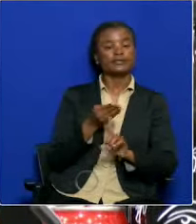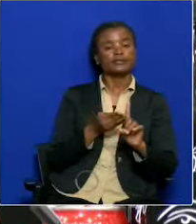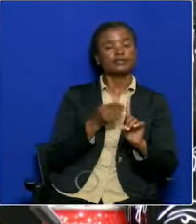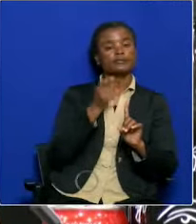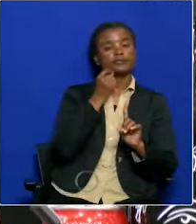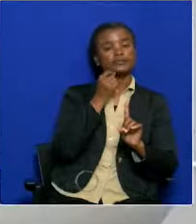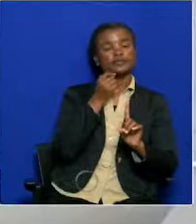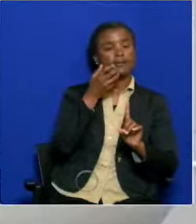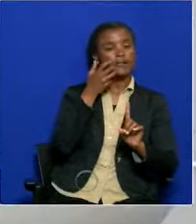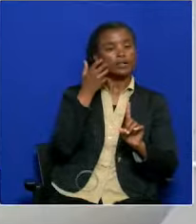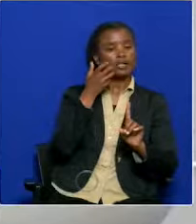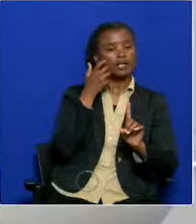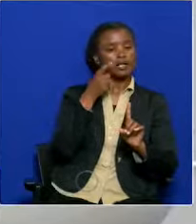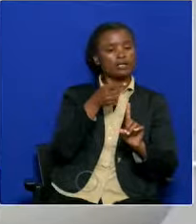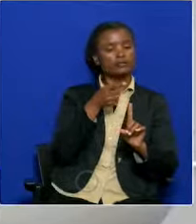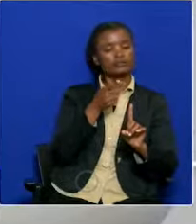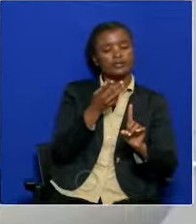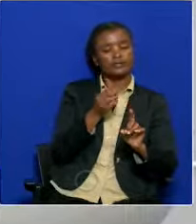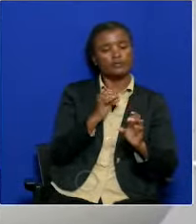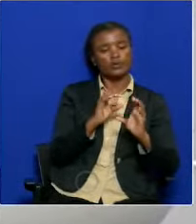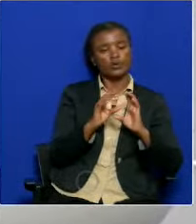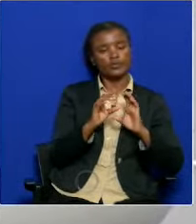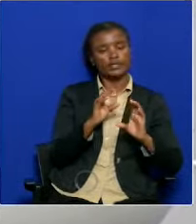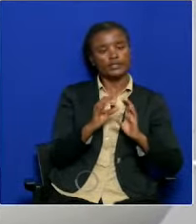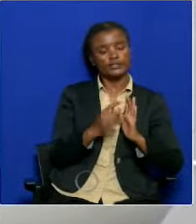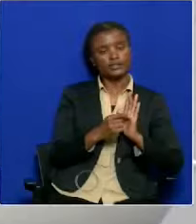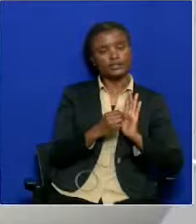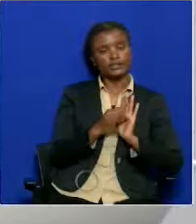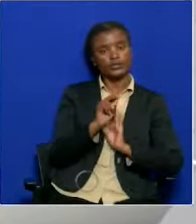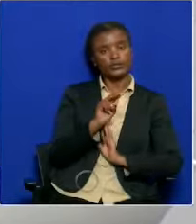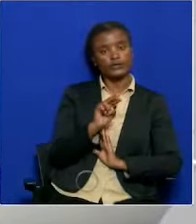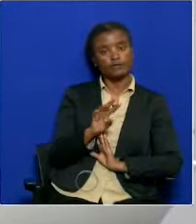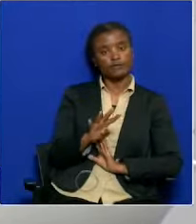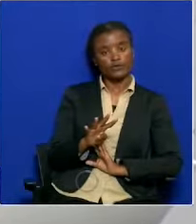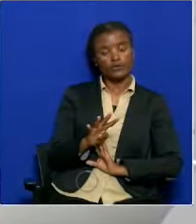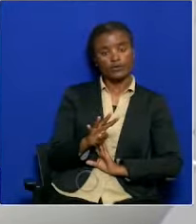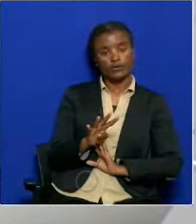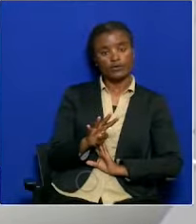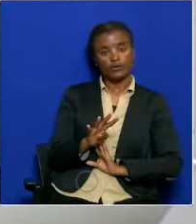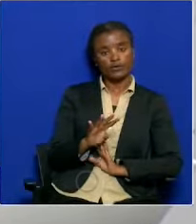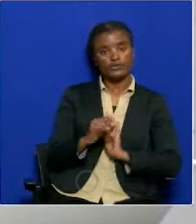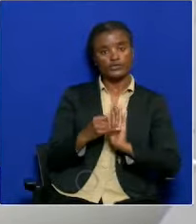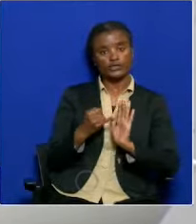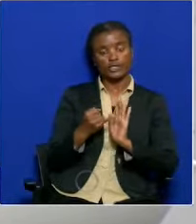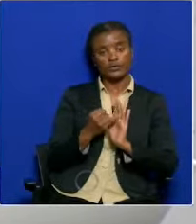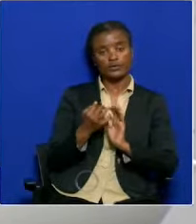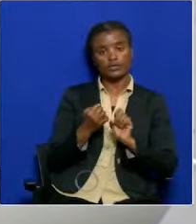on the 24th of January 2025.